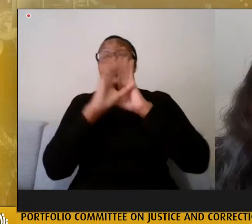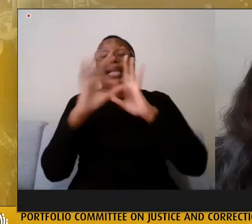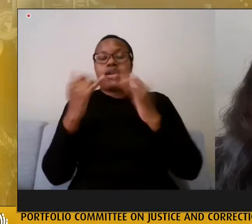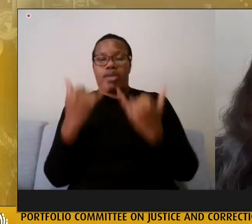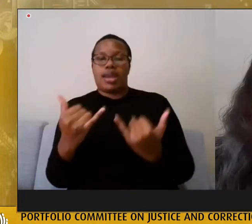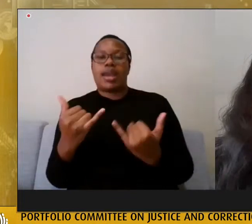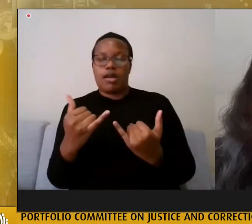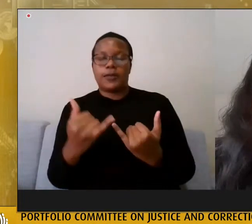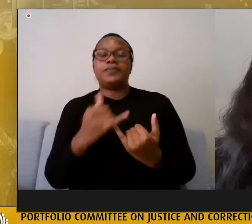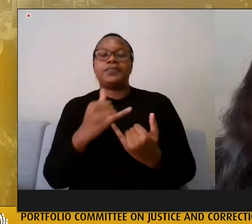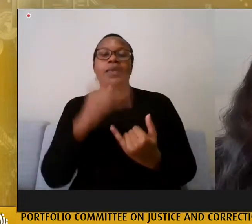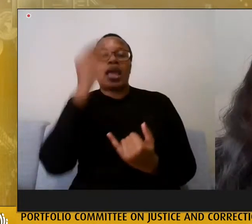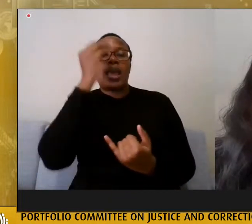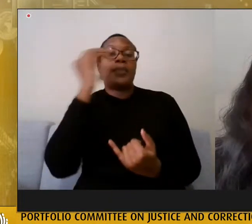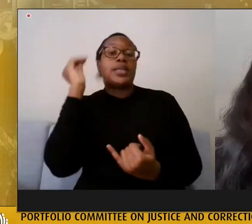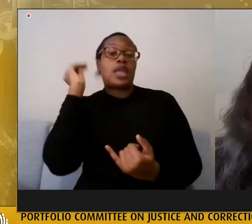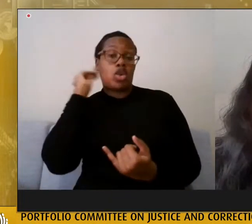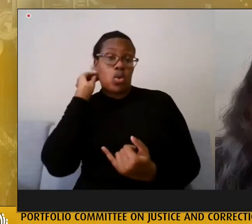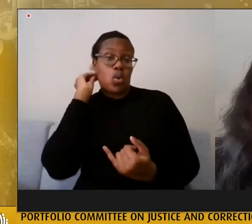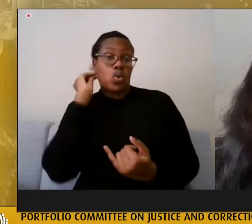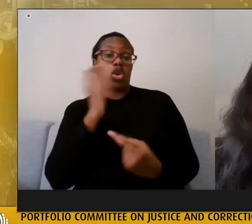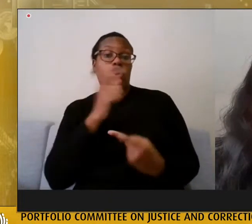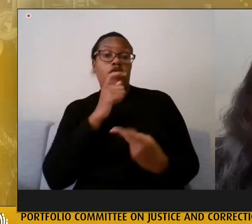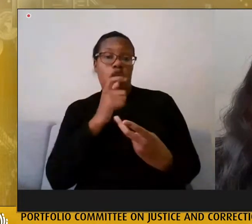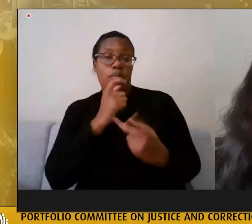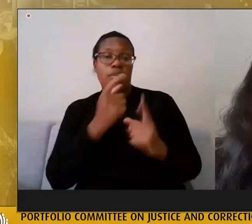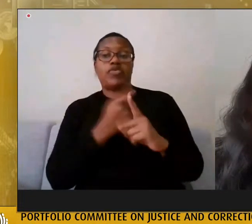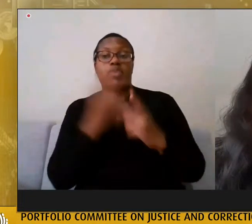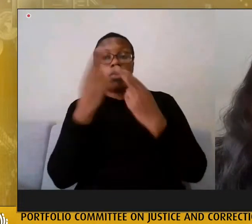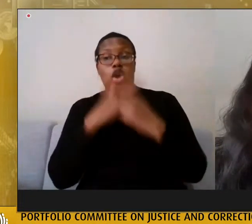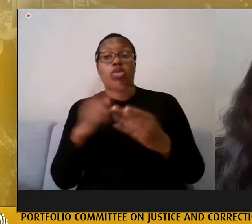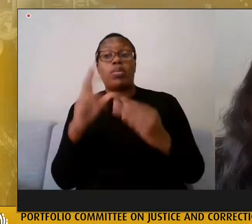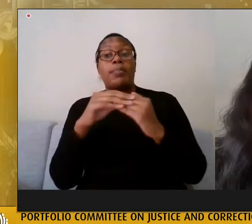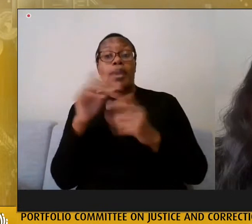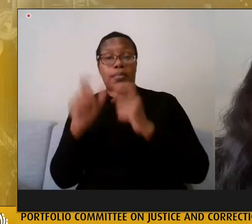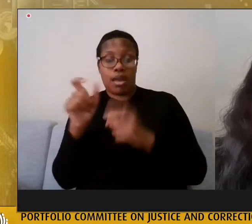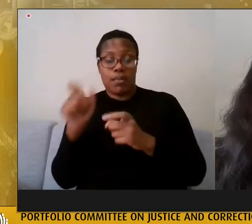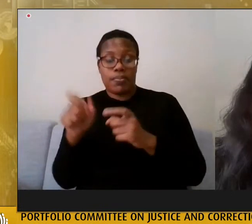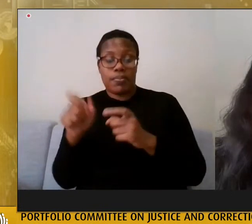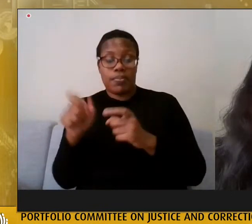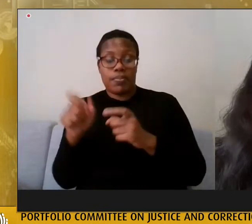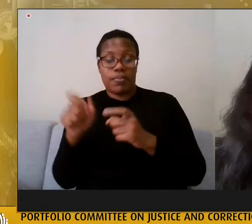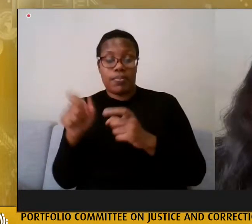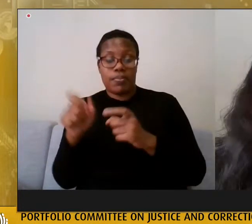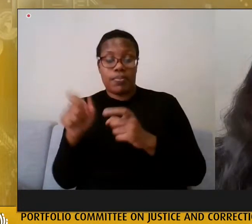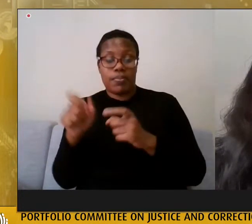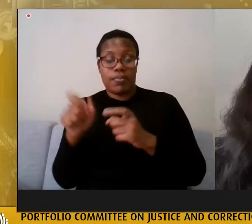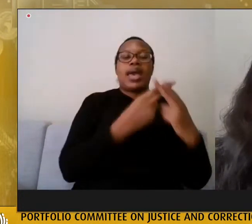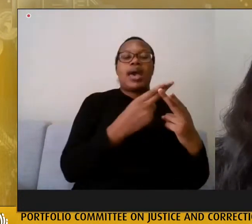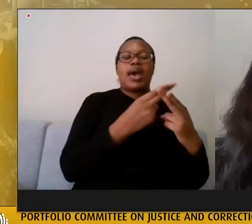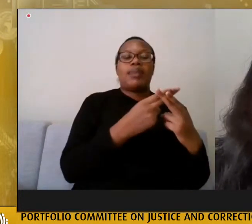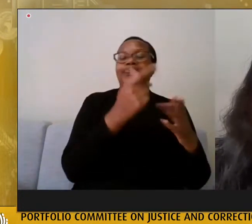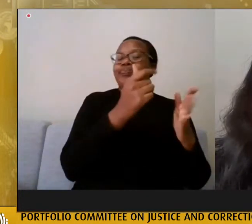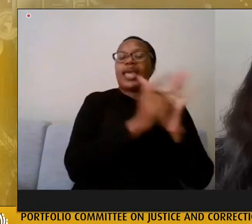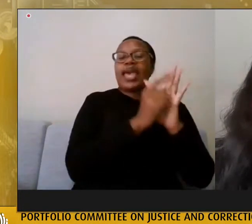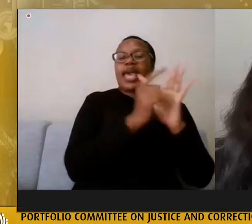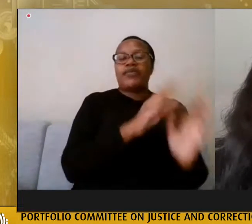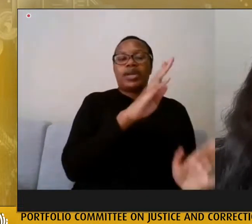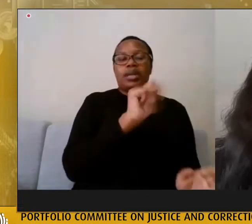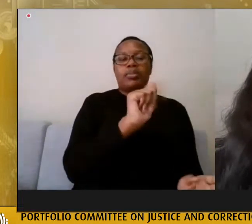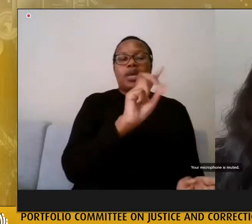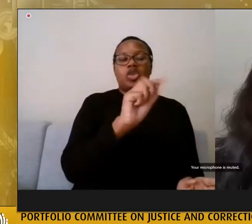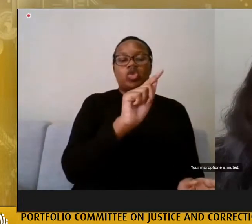note of the comments made by the Honourable Member and the comments made by Advocate Batoy on behalf of the